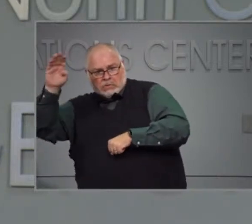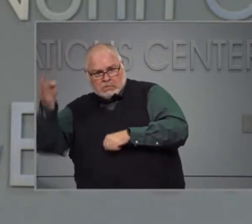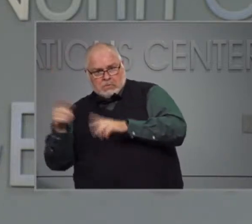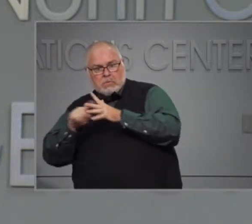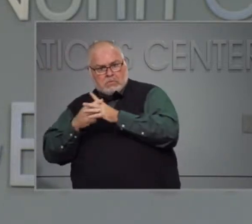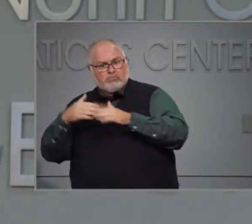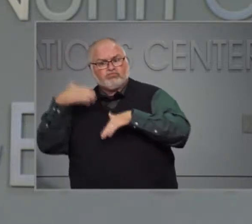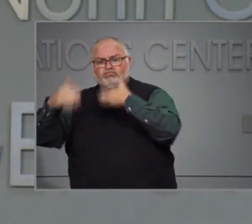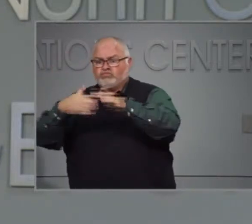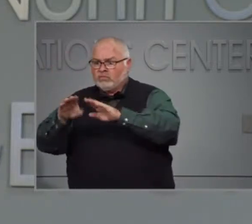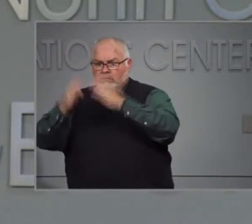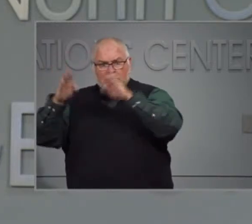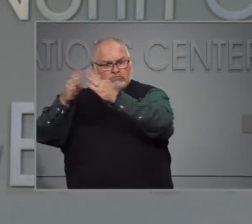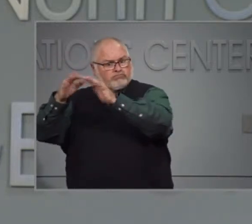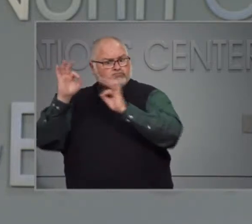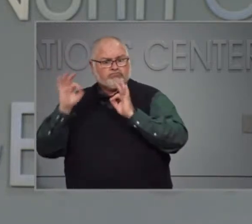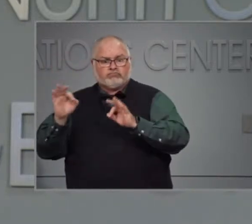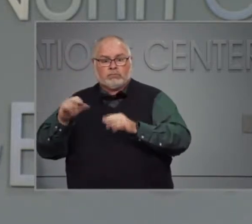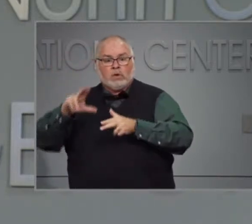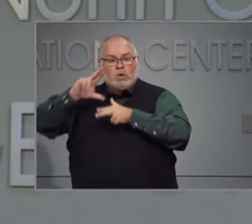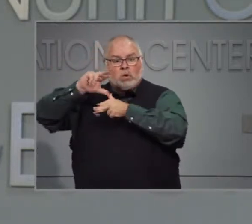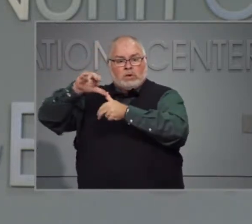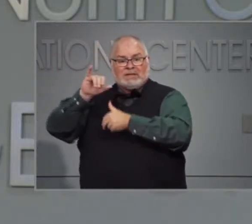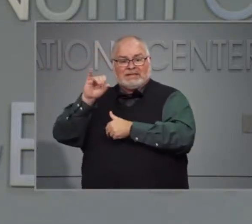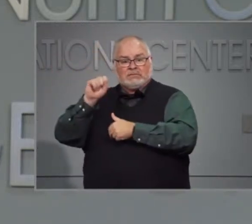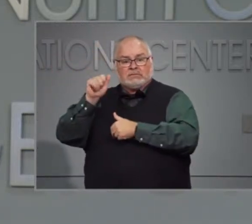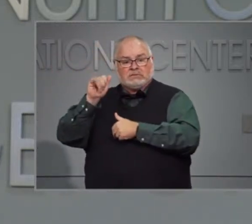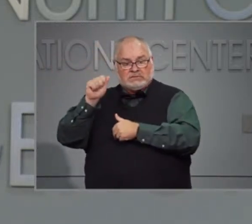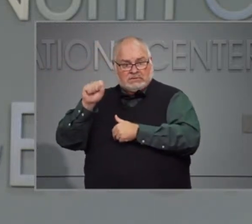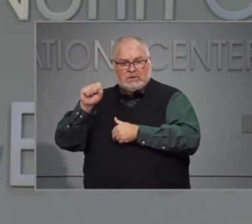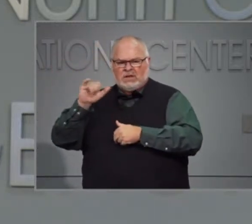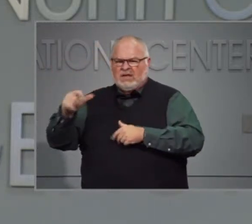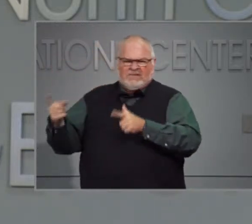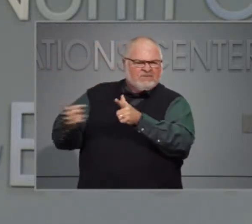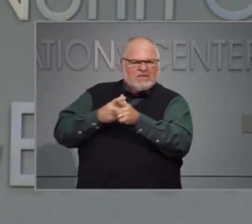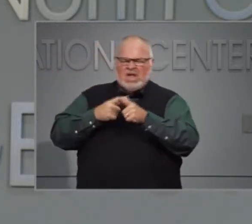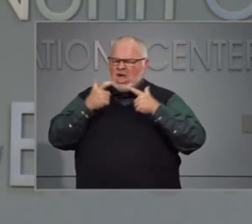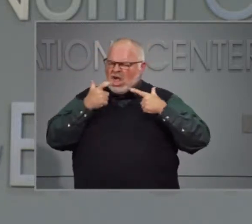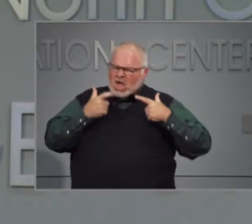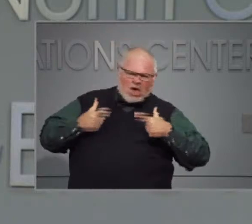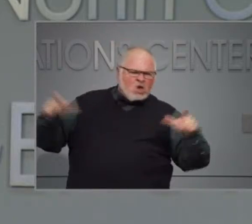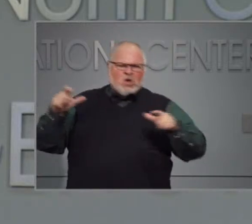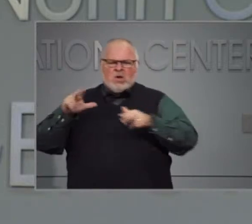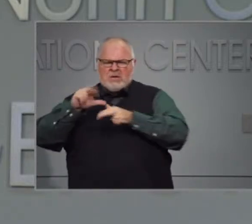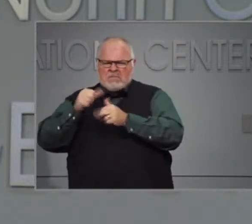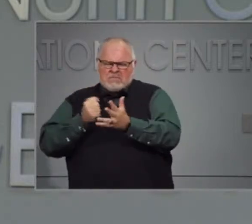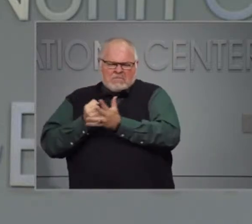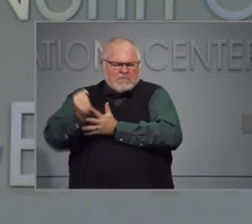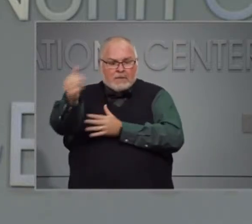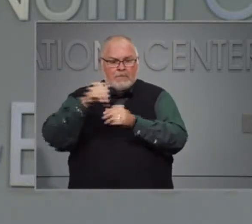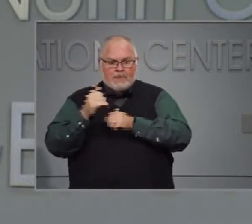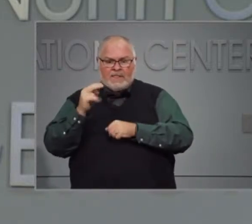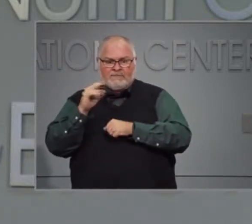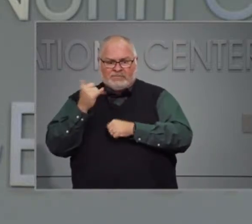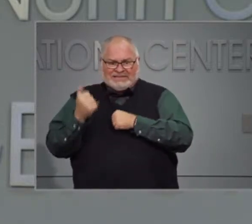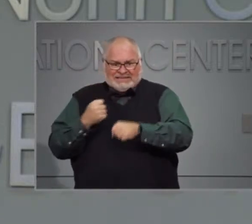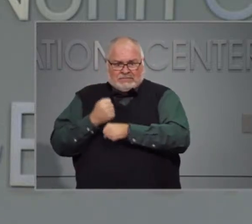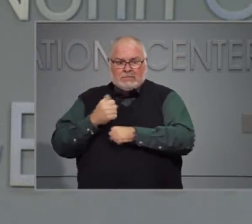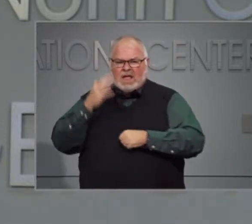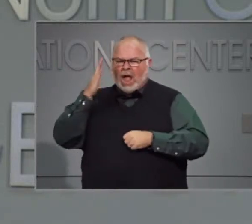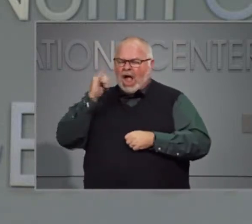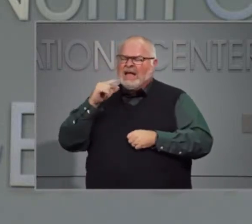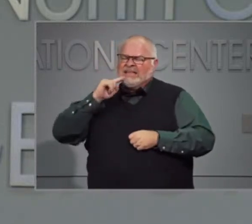today. Hurricane Isaias was the first big storm to hit North Carolina this year, and hopefully the